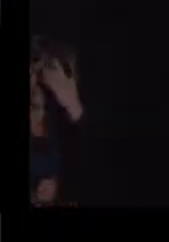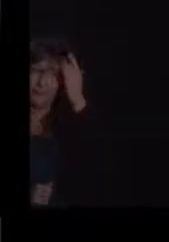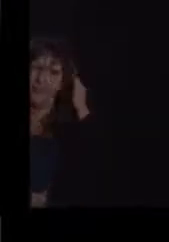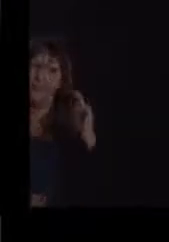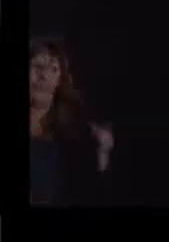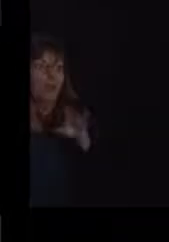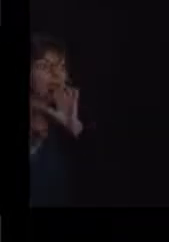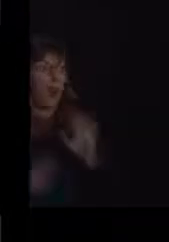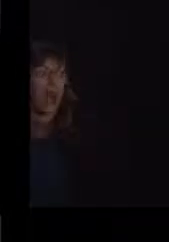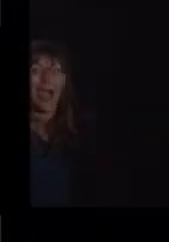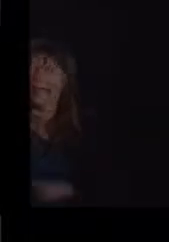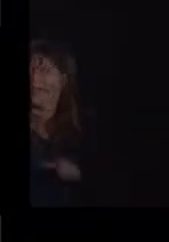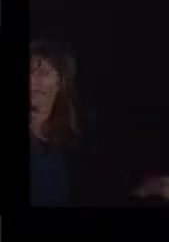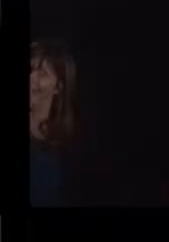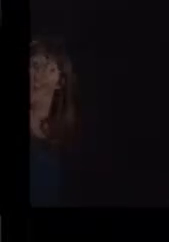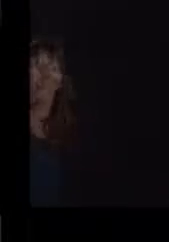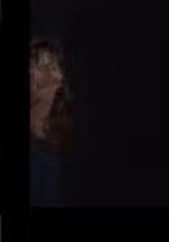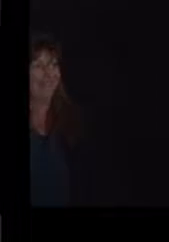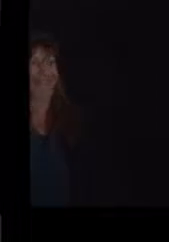Oh, very quiet.